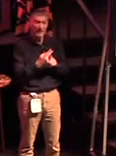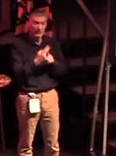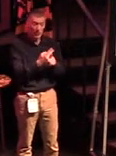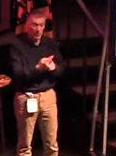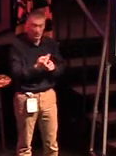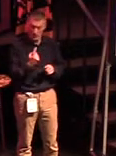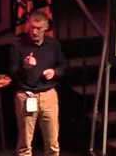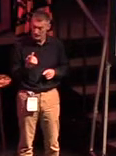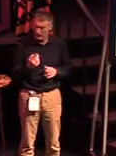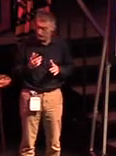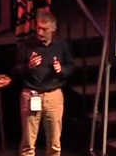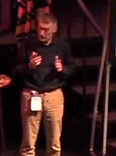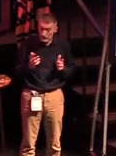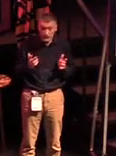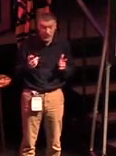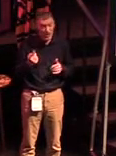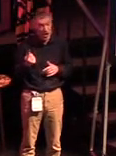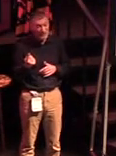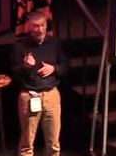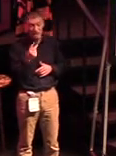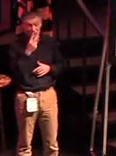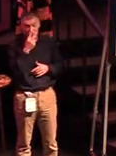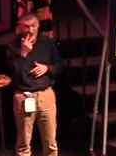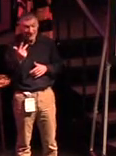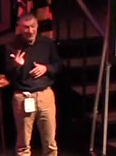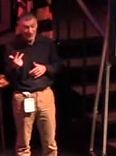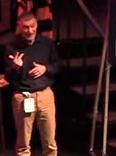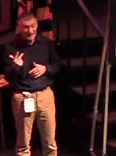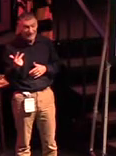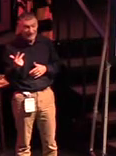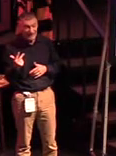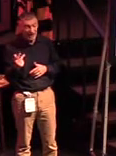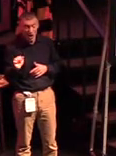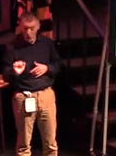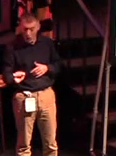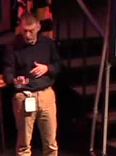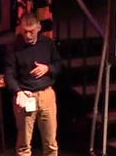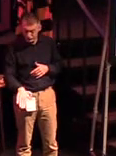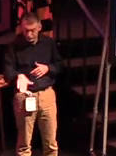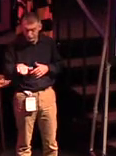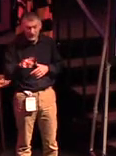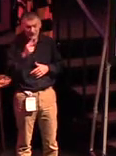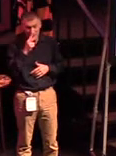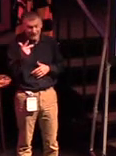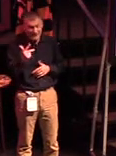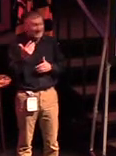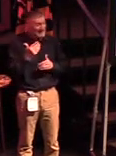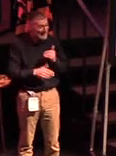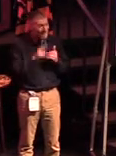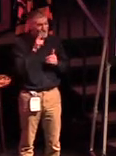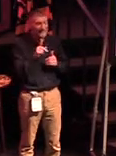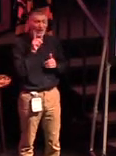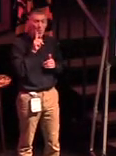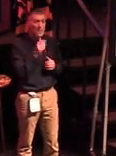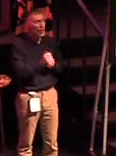That is crazy. She was 23 when I met her, and in all her 23 years, she had never seen a woman of color in a position of